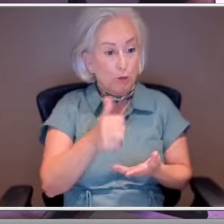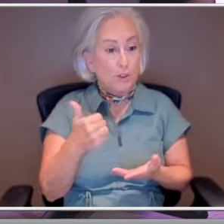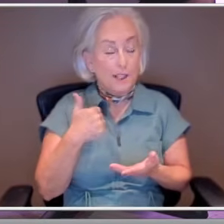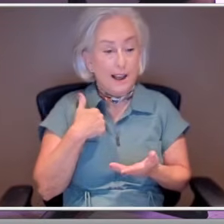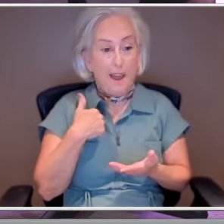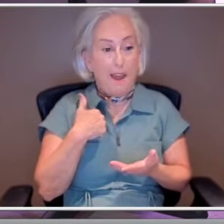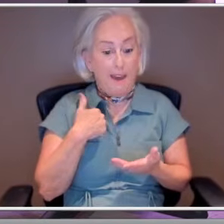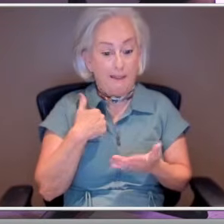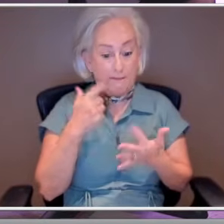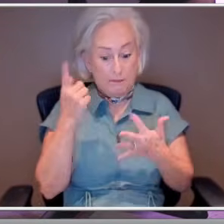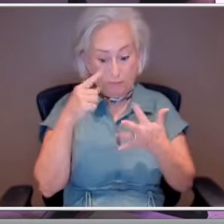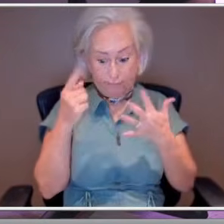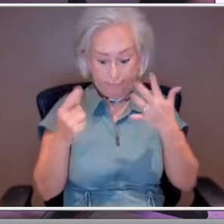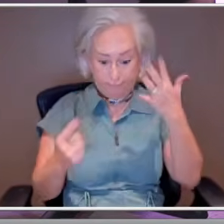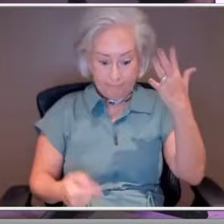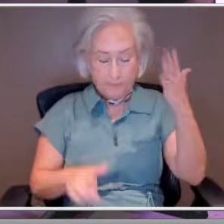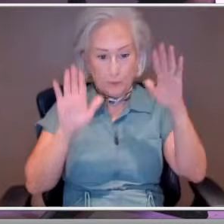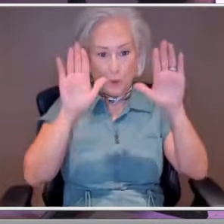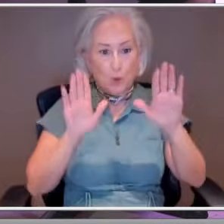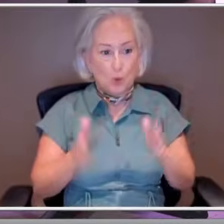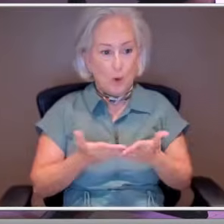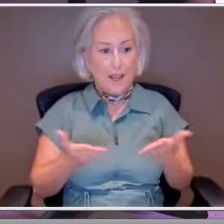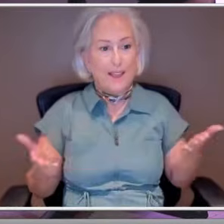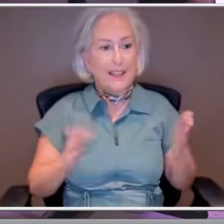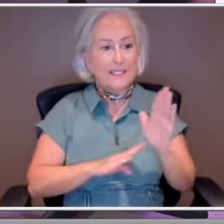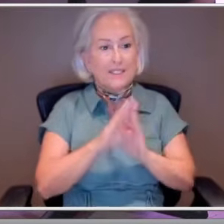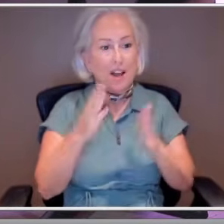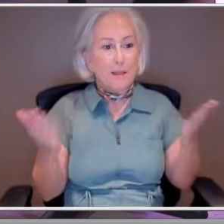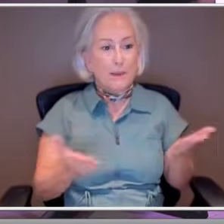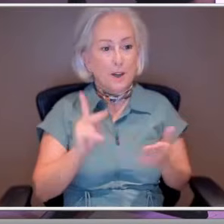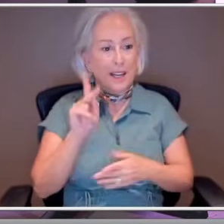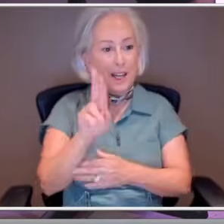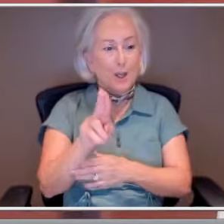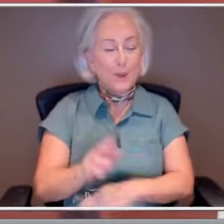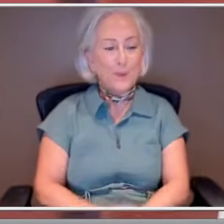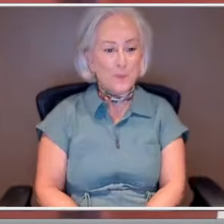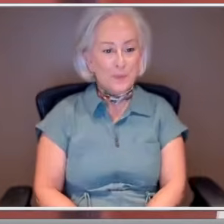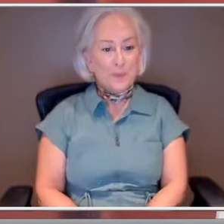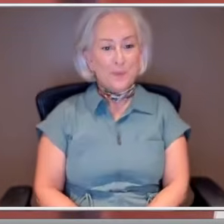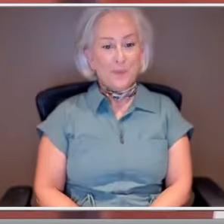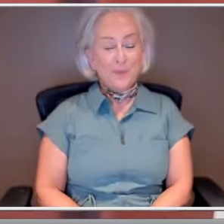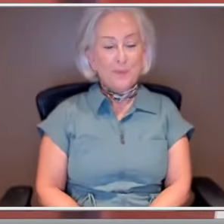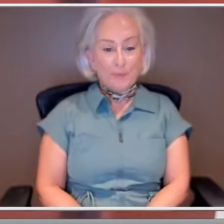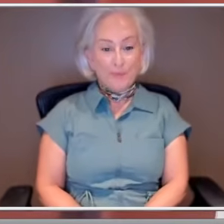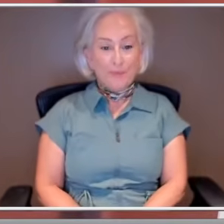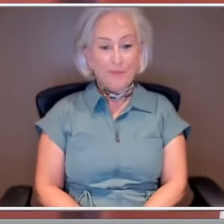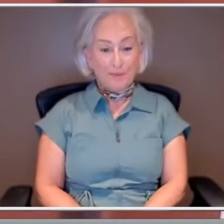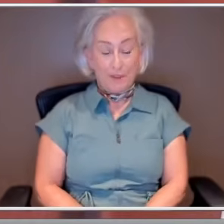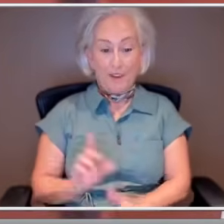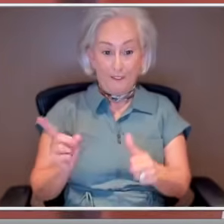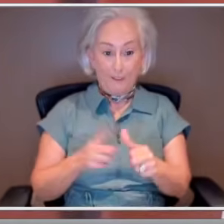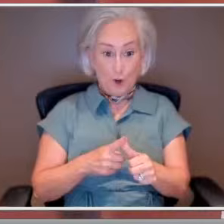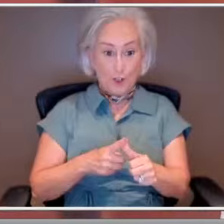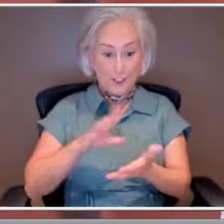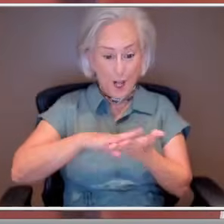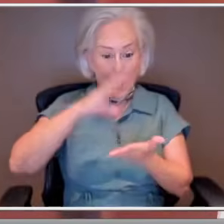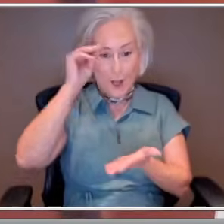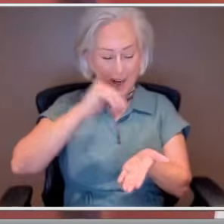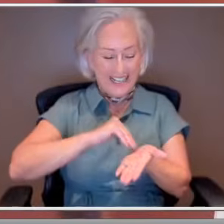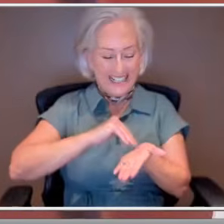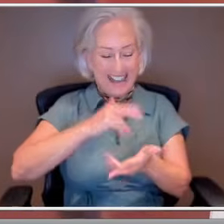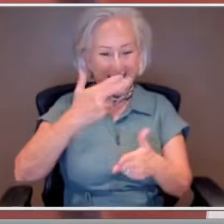these great things that we have developed here at the health system. Right, now. right. First thing is learning doctors' names and keeping up